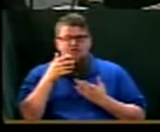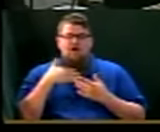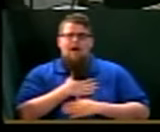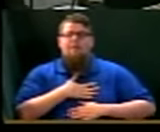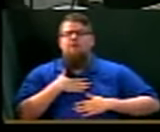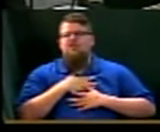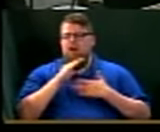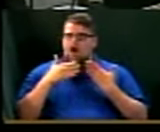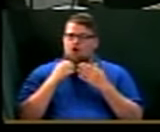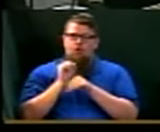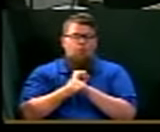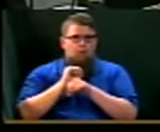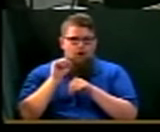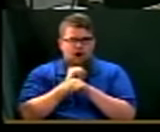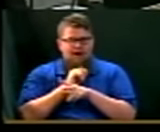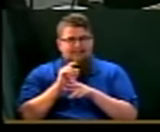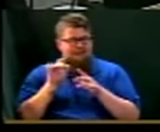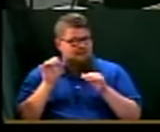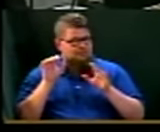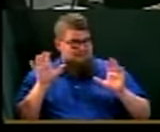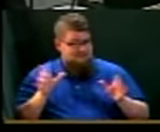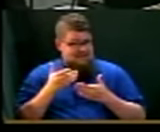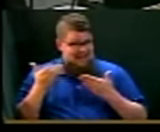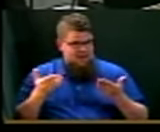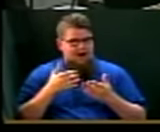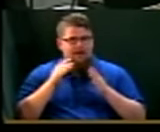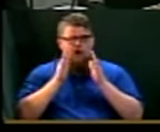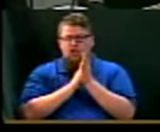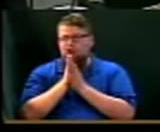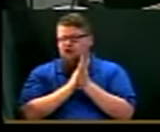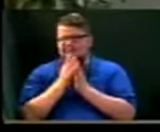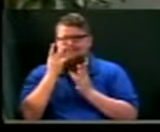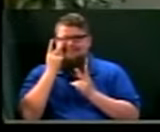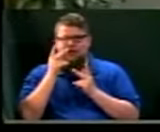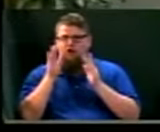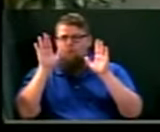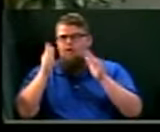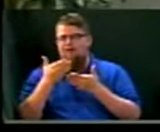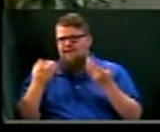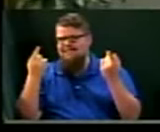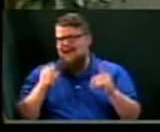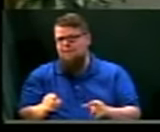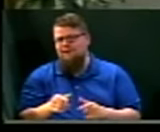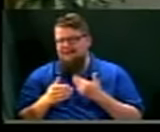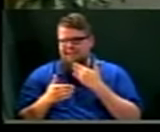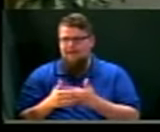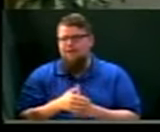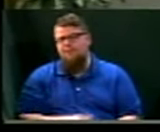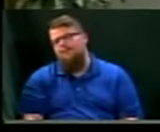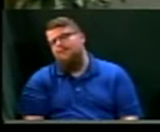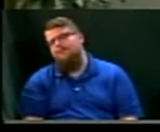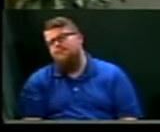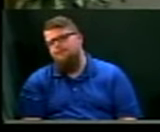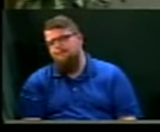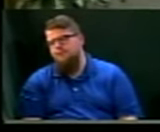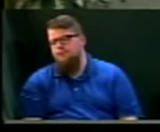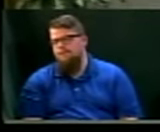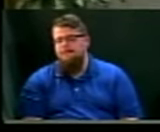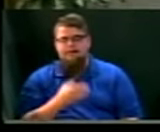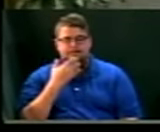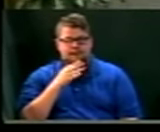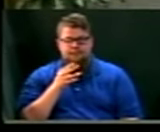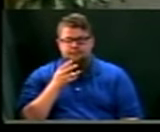that has been done here, and I look forward to seeing great things to come. Thank you. Miss Fugit. Thank you, Madam